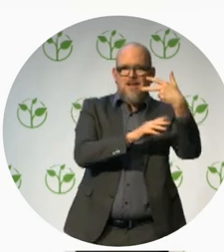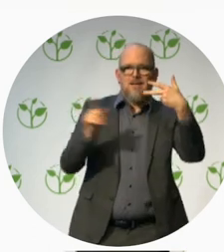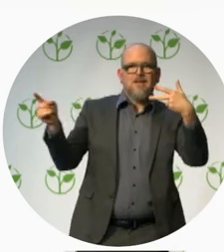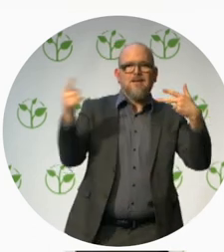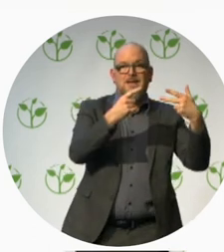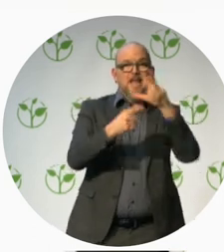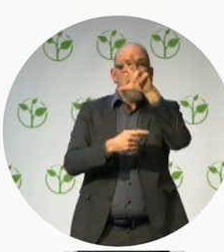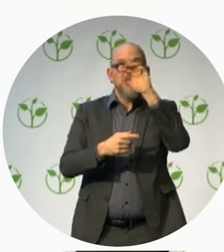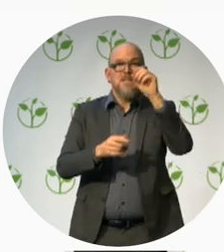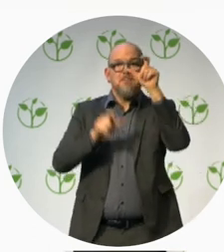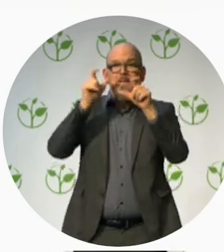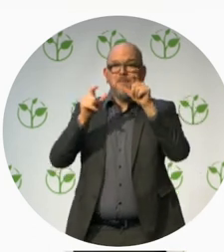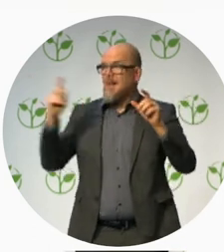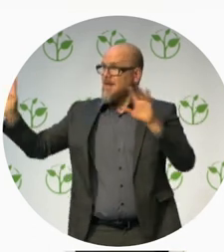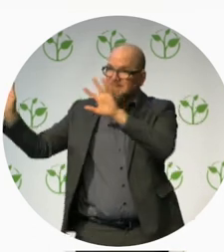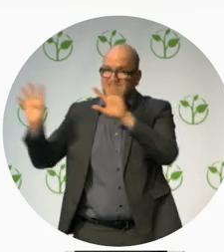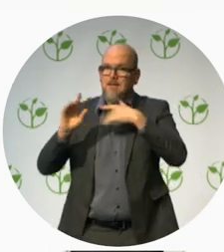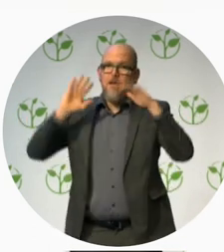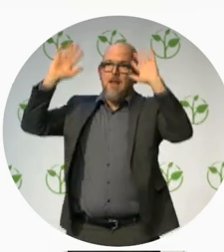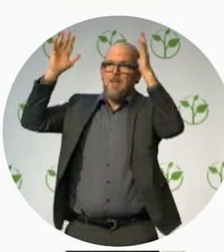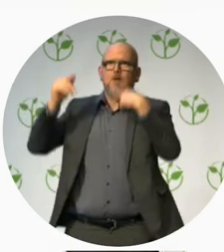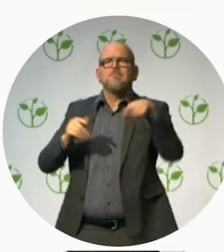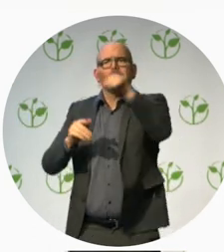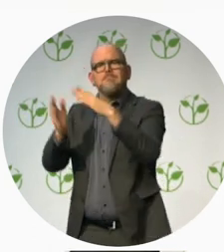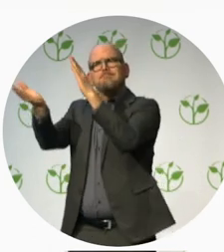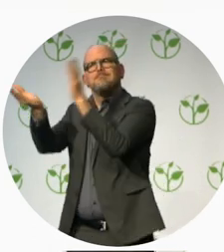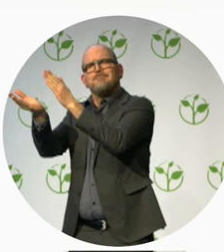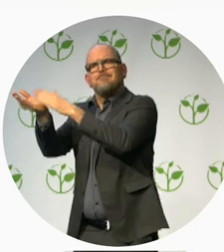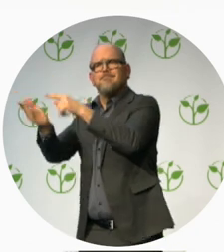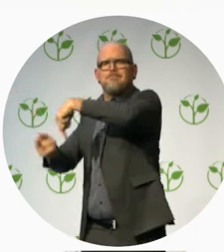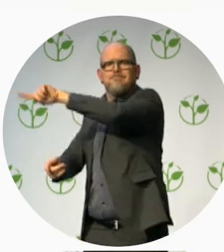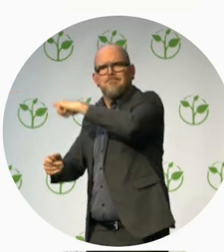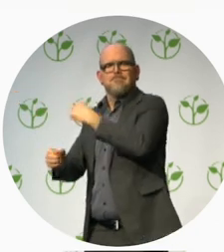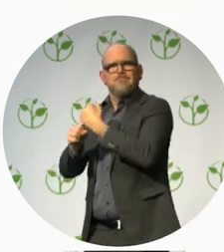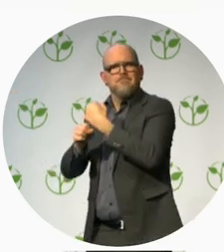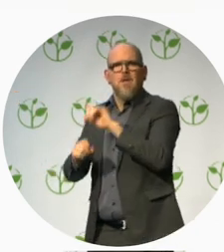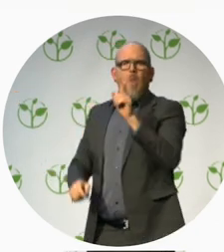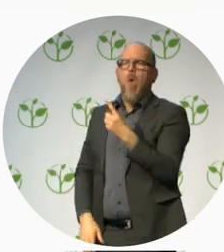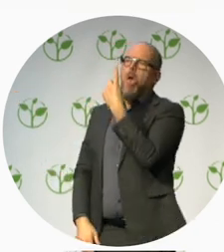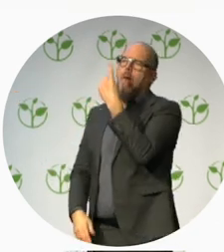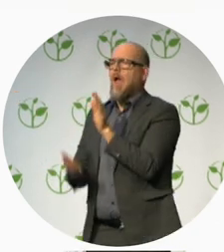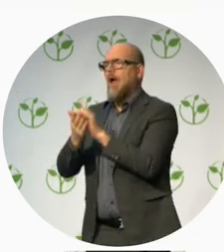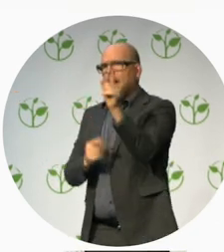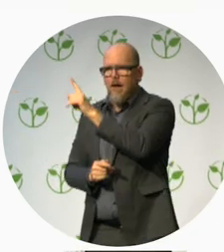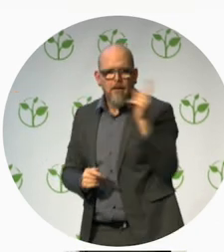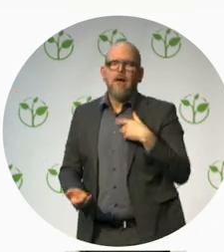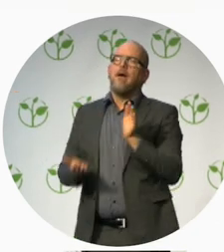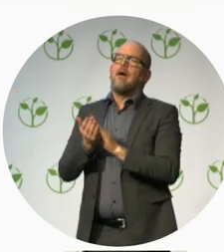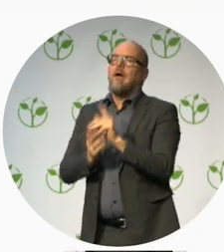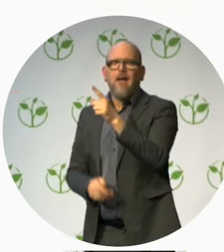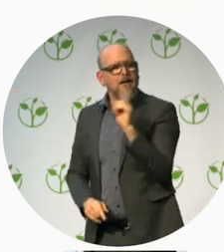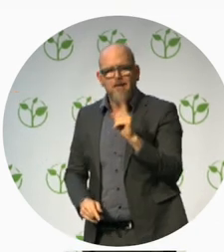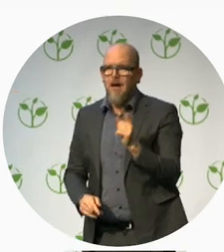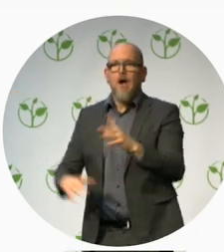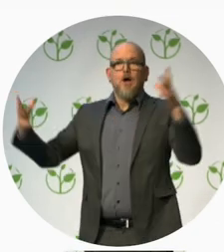really mean. So I think we'll just clap whenever you want to clap after every awardee, because everyone deserves a robust. So for